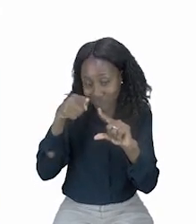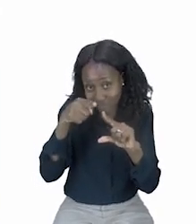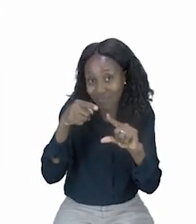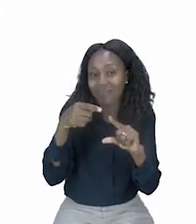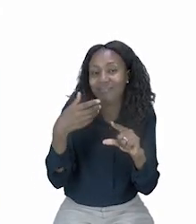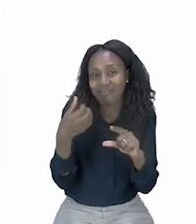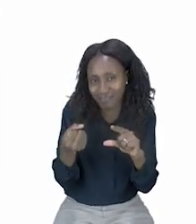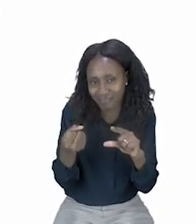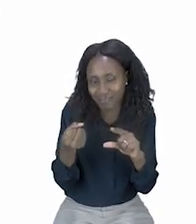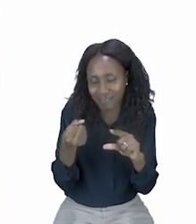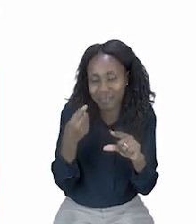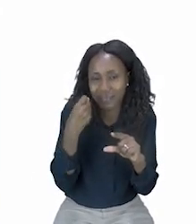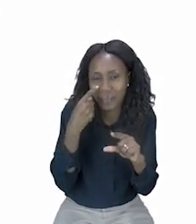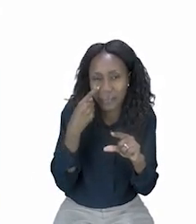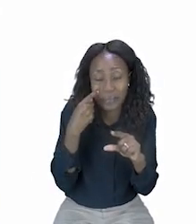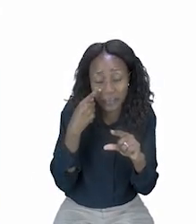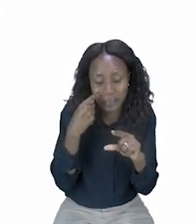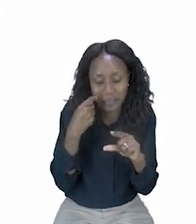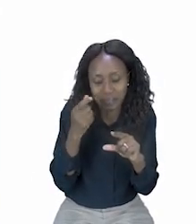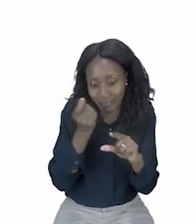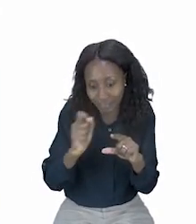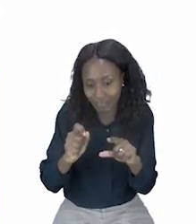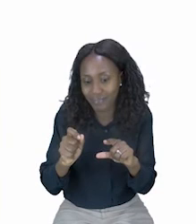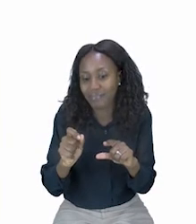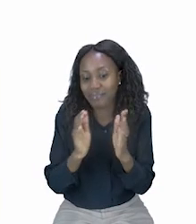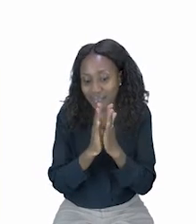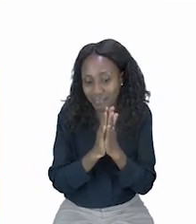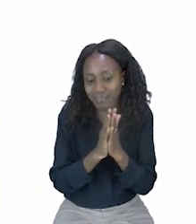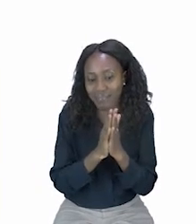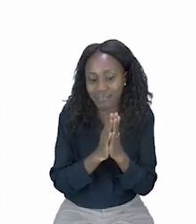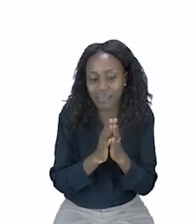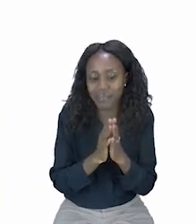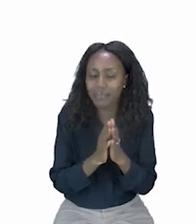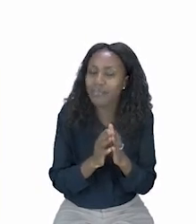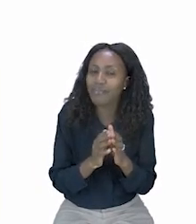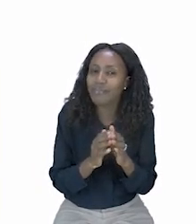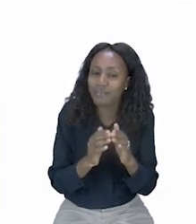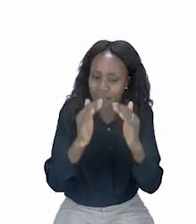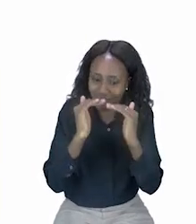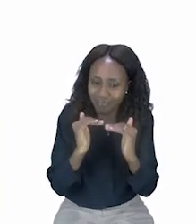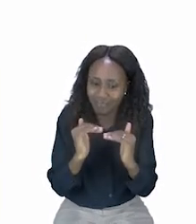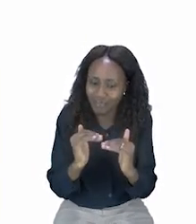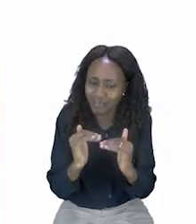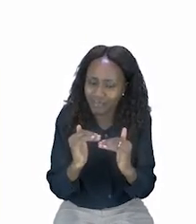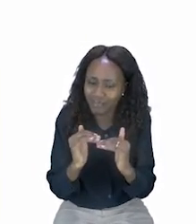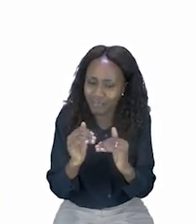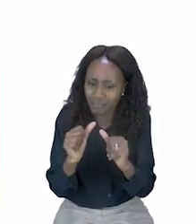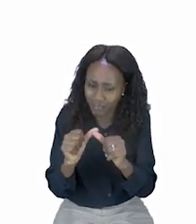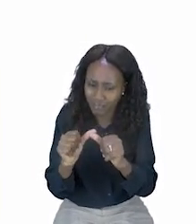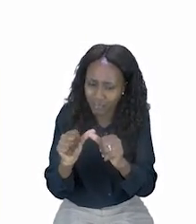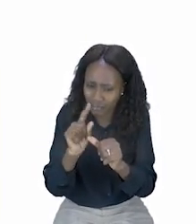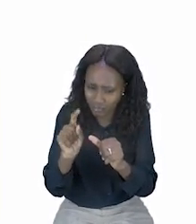a triangle. Let us write the answer, please. And then it goes ahead and asks